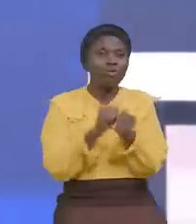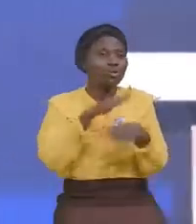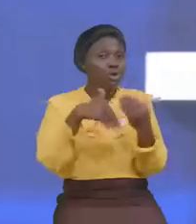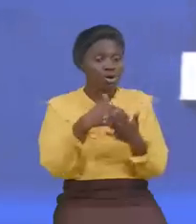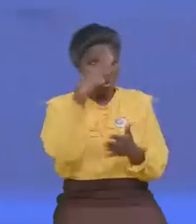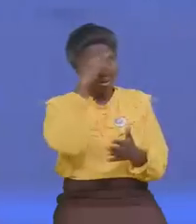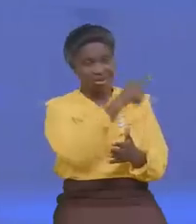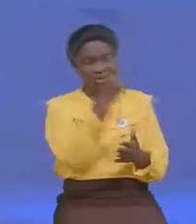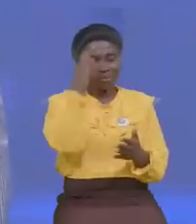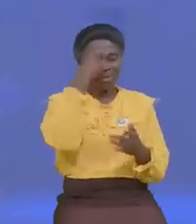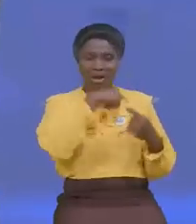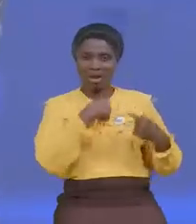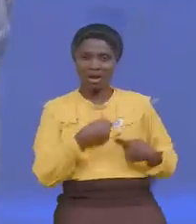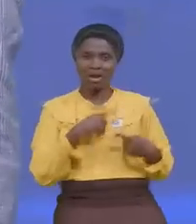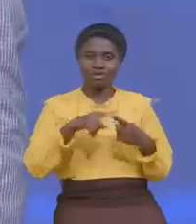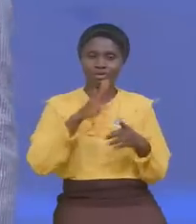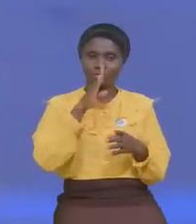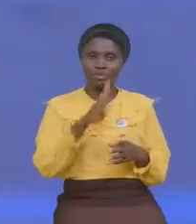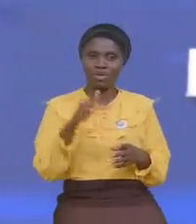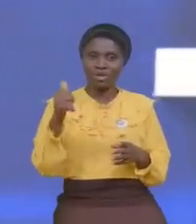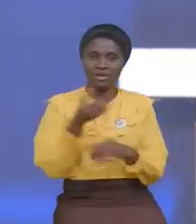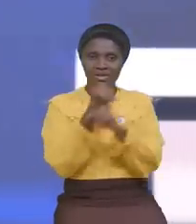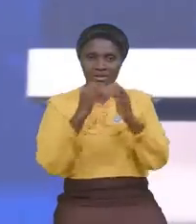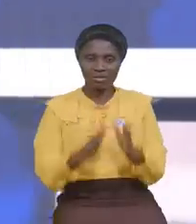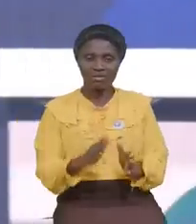to forgive his sin.